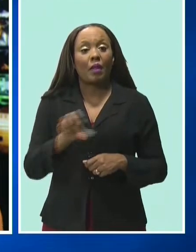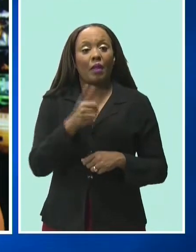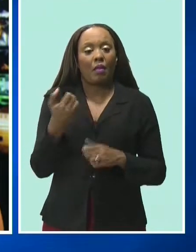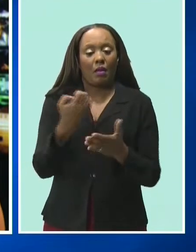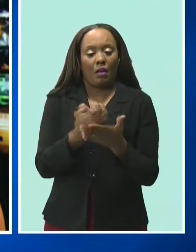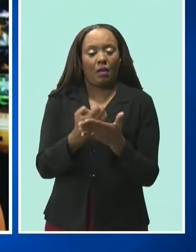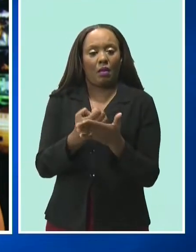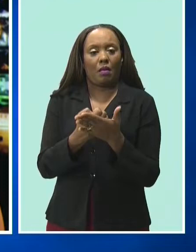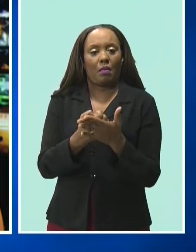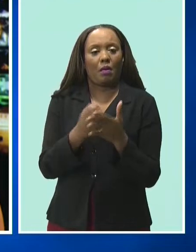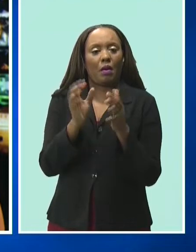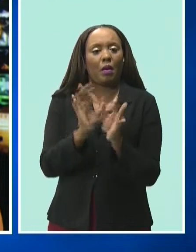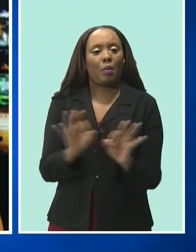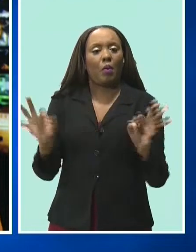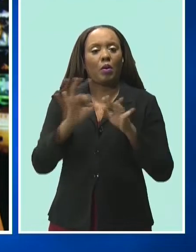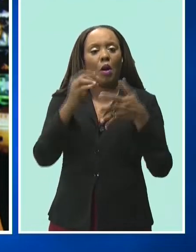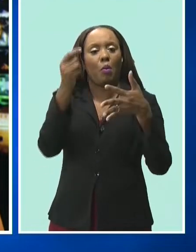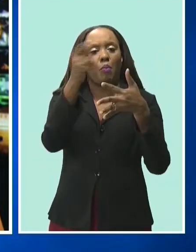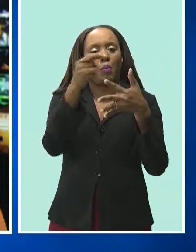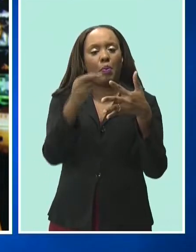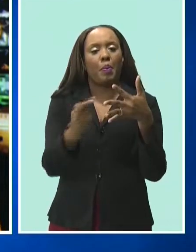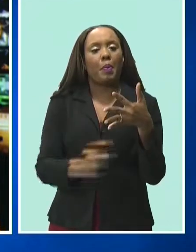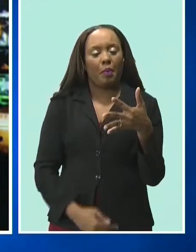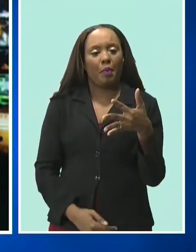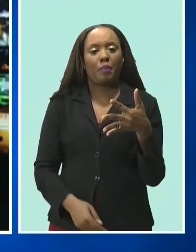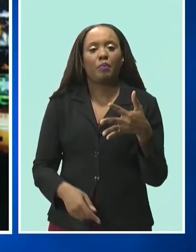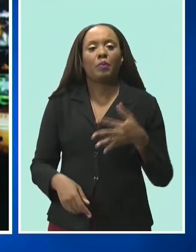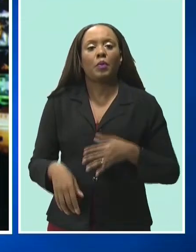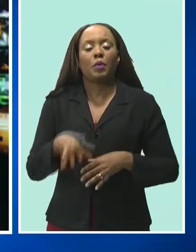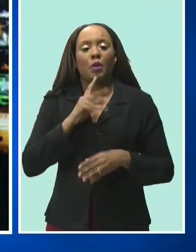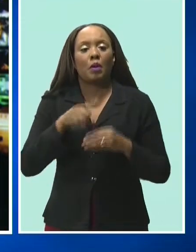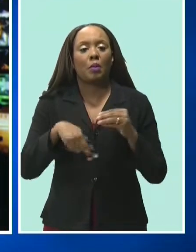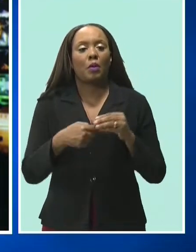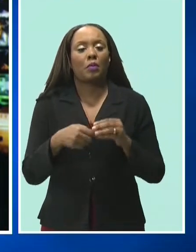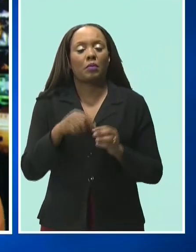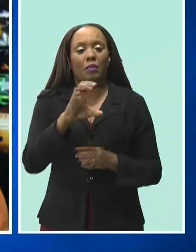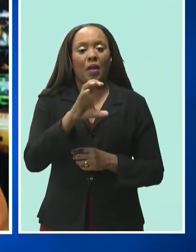important economic issues, we'll be looking at the CARICOM Development Fund.